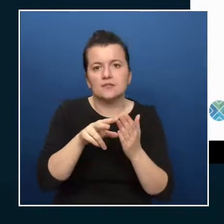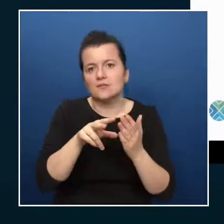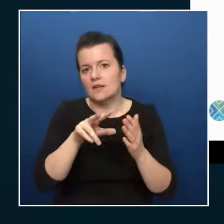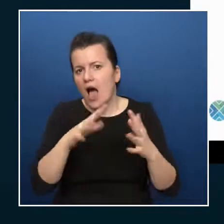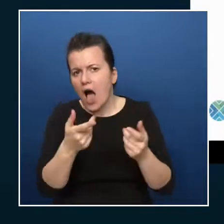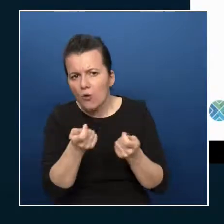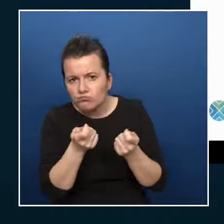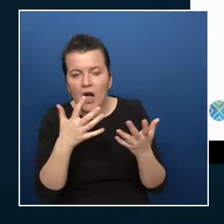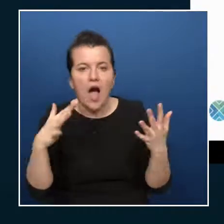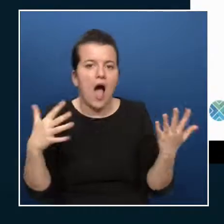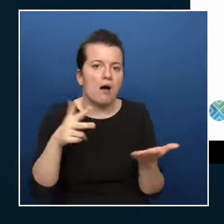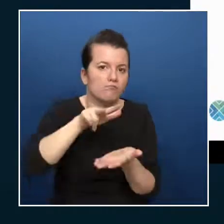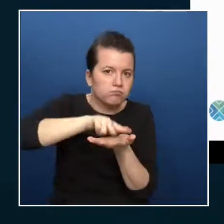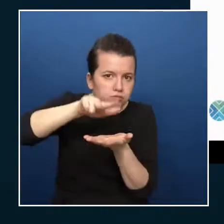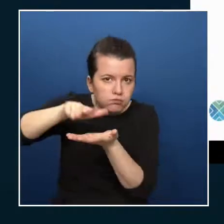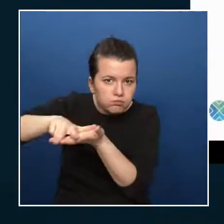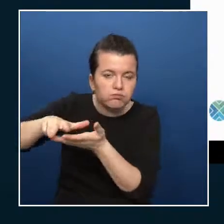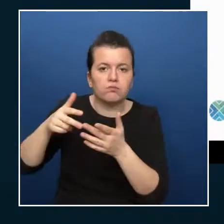compliance requirements.